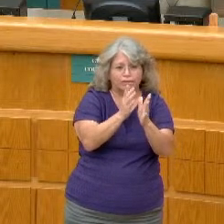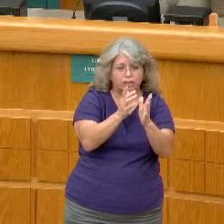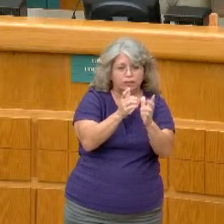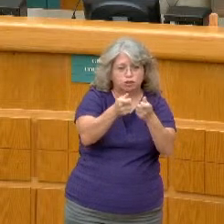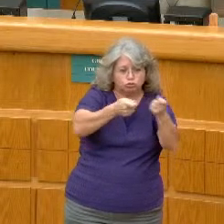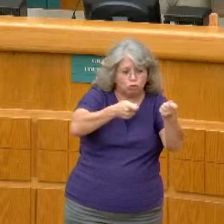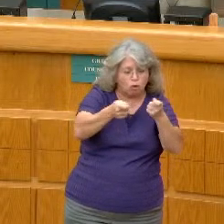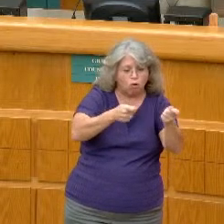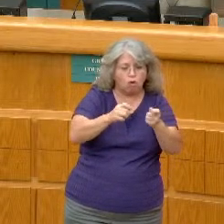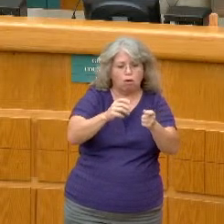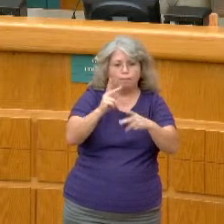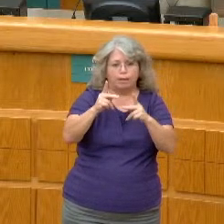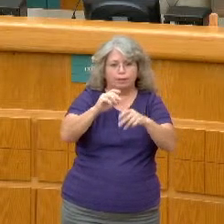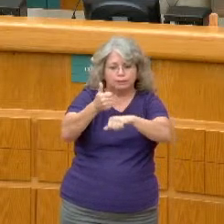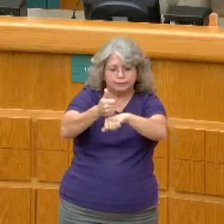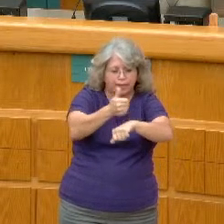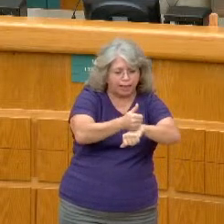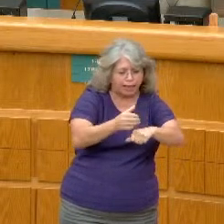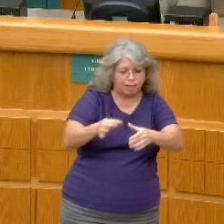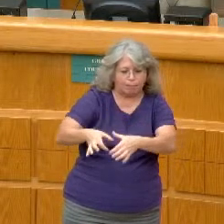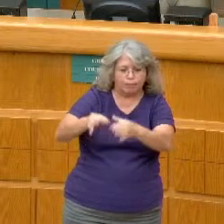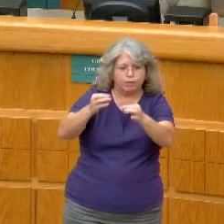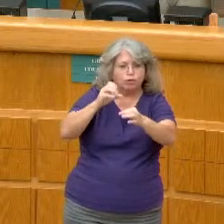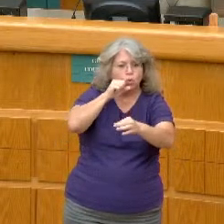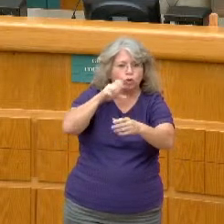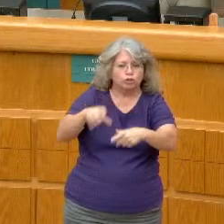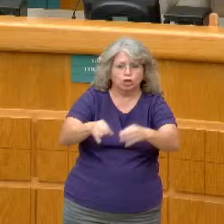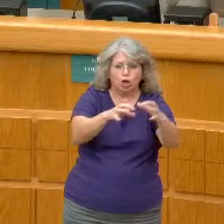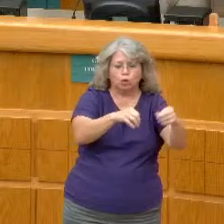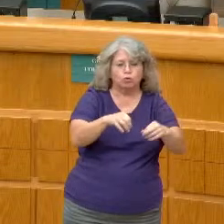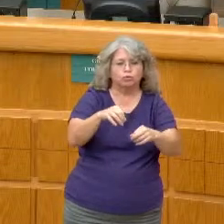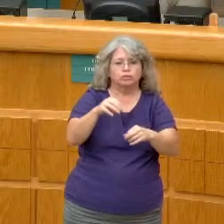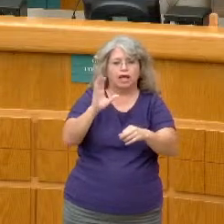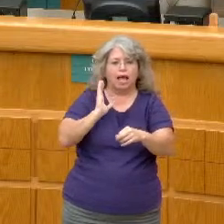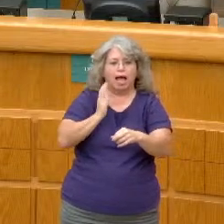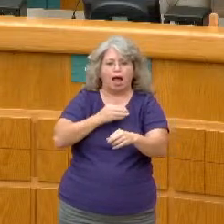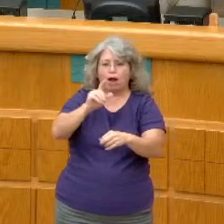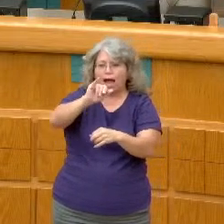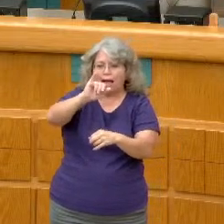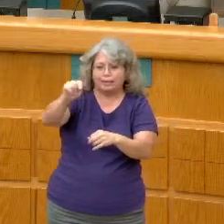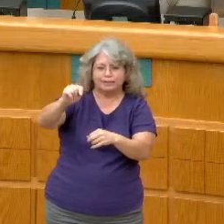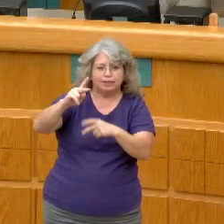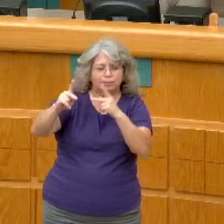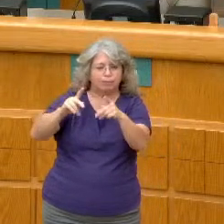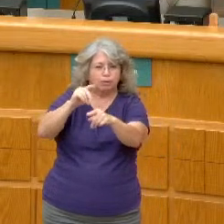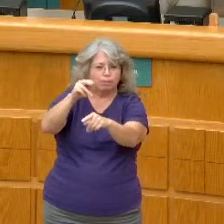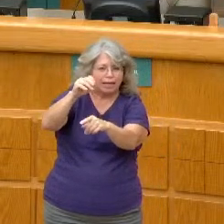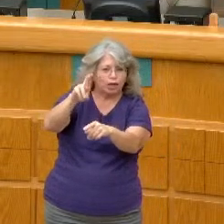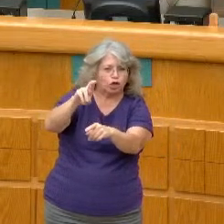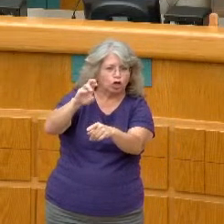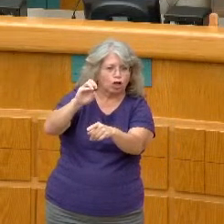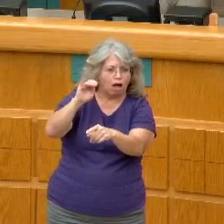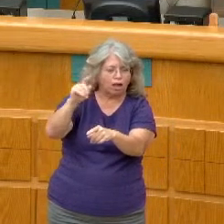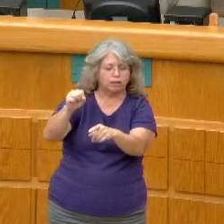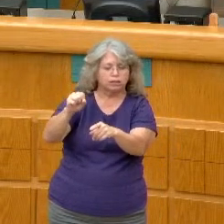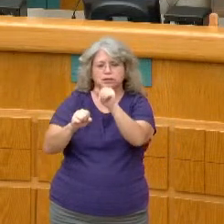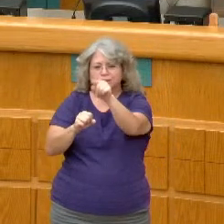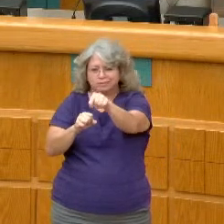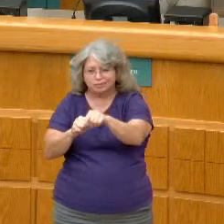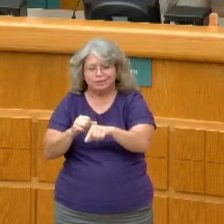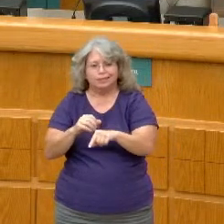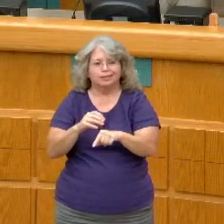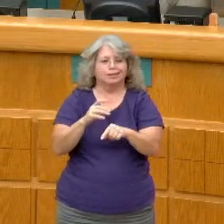patients, providers, and those who support us, from law enforcement, traffic control, to those setting up the cones and